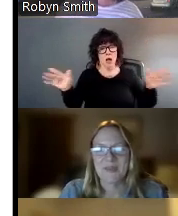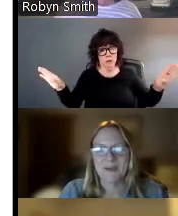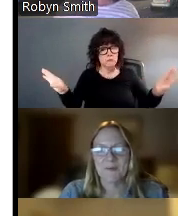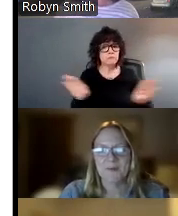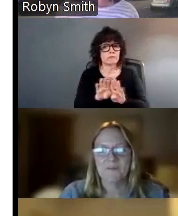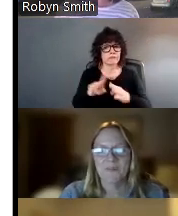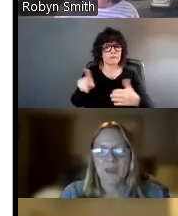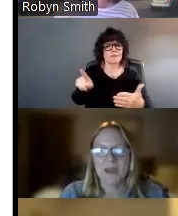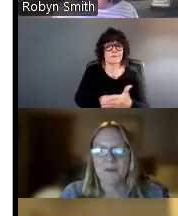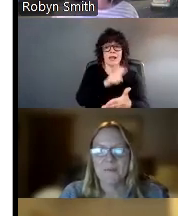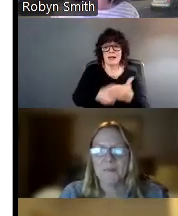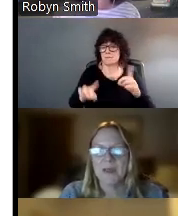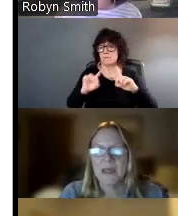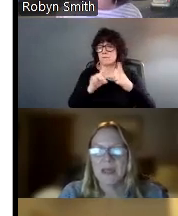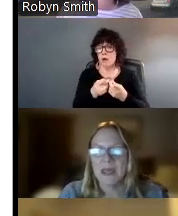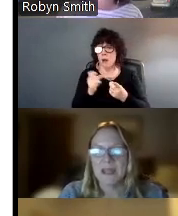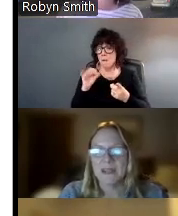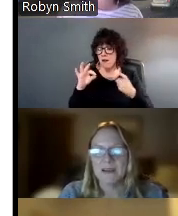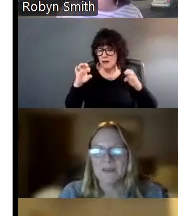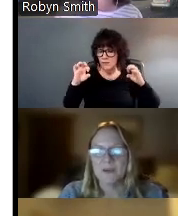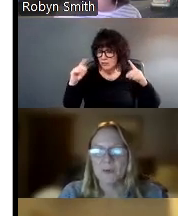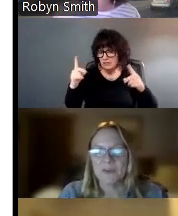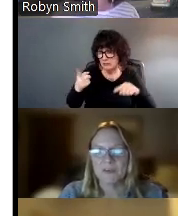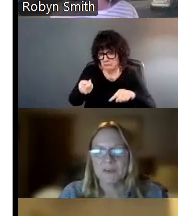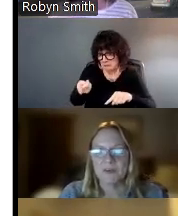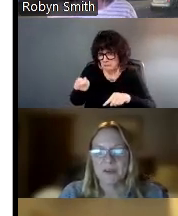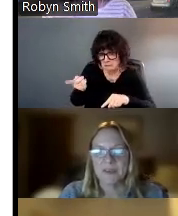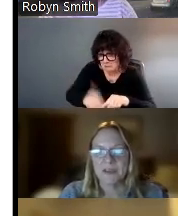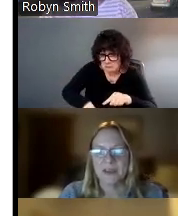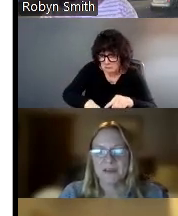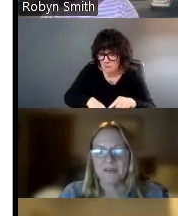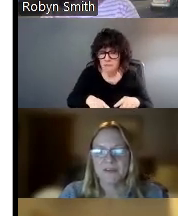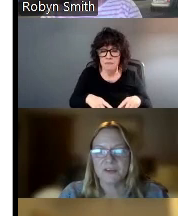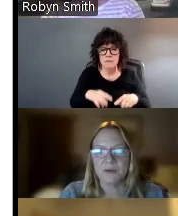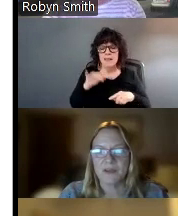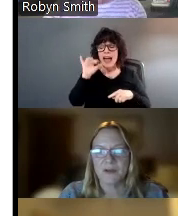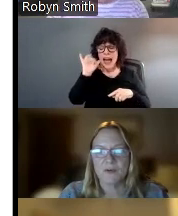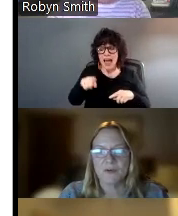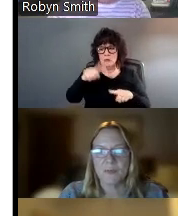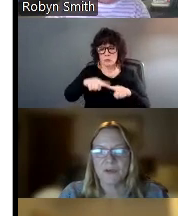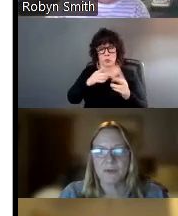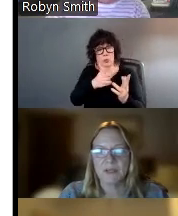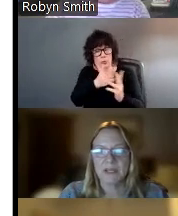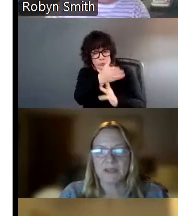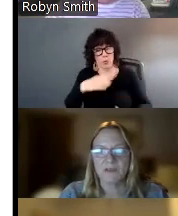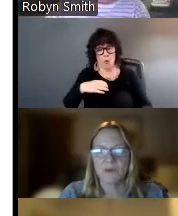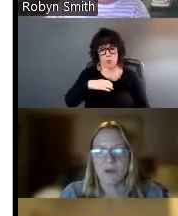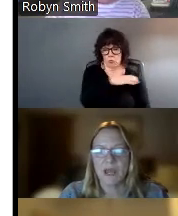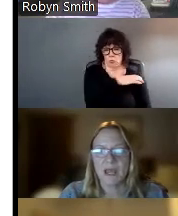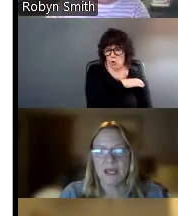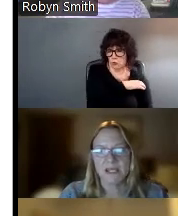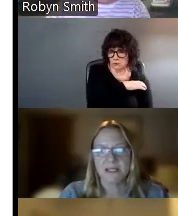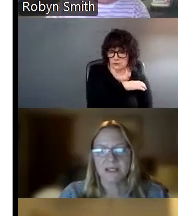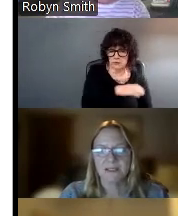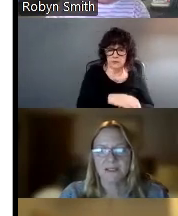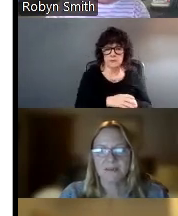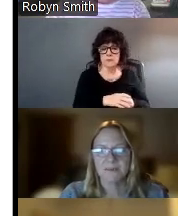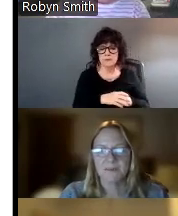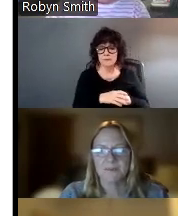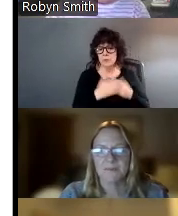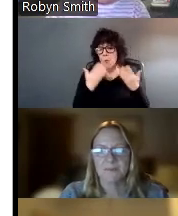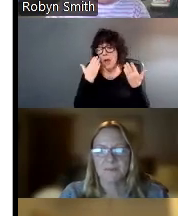Not on that one. Any other questions or anything else, Joanna or Robyn, you would like to add?